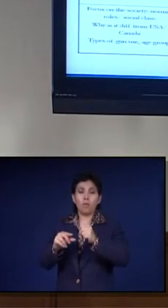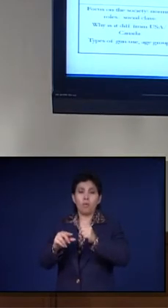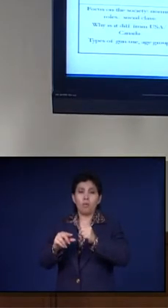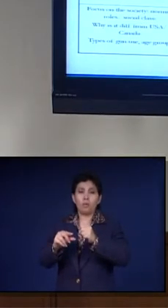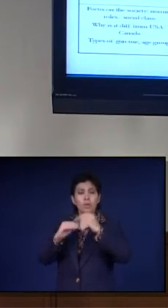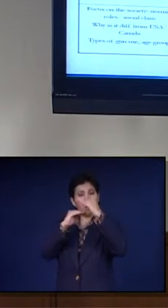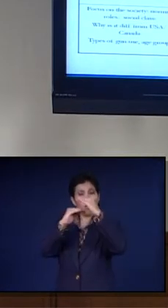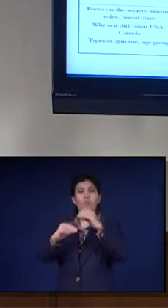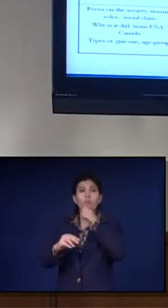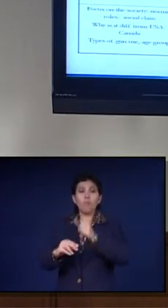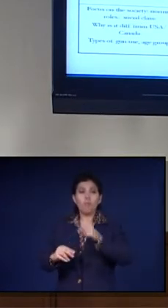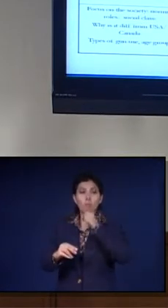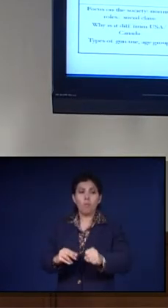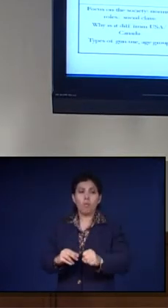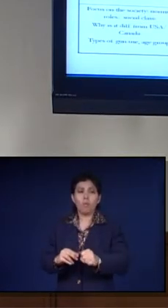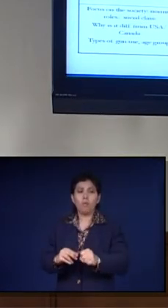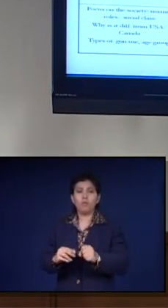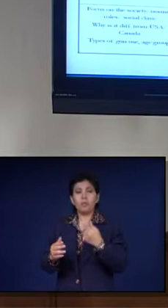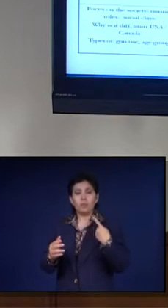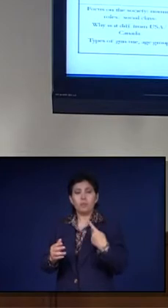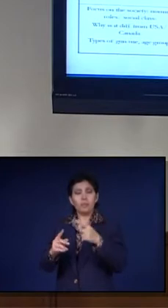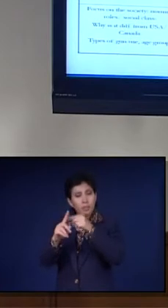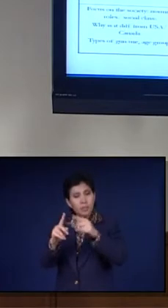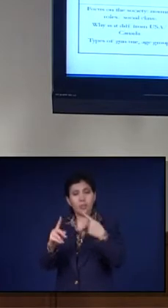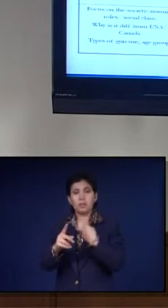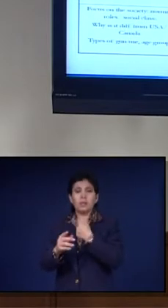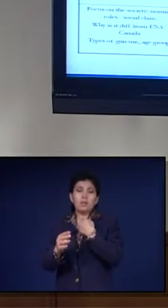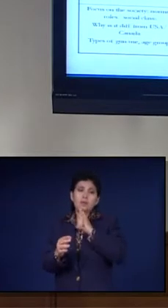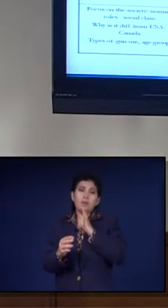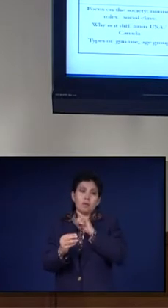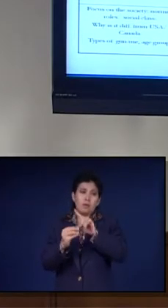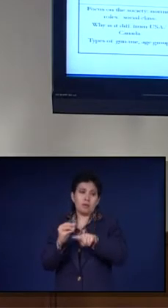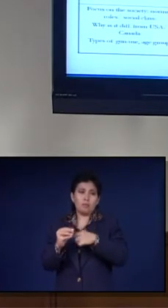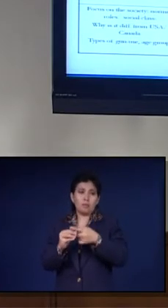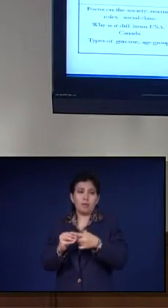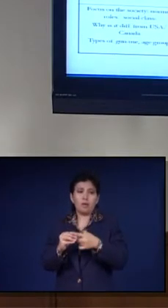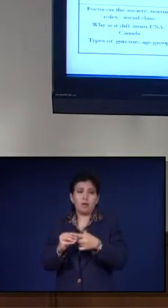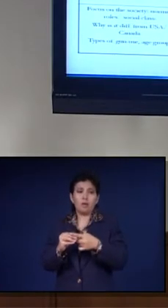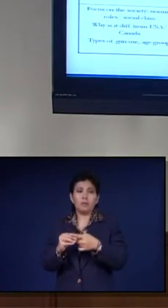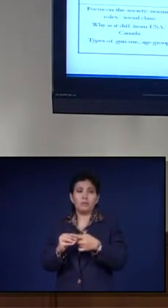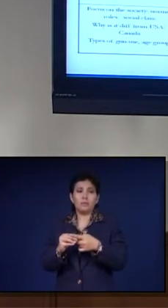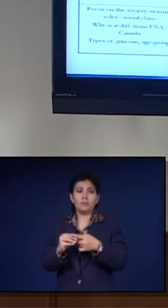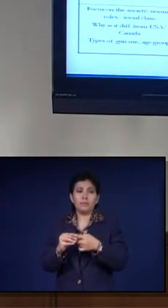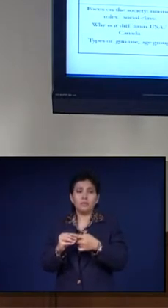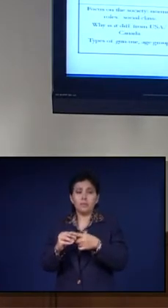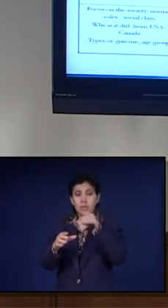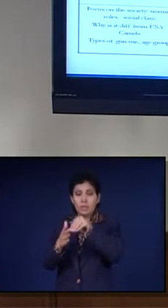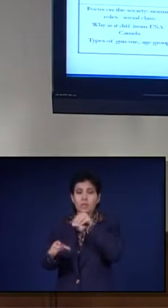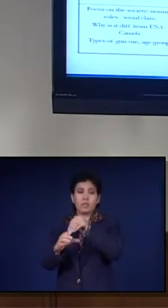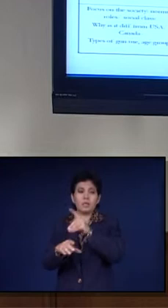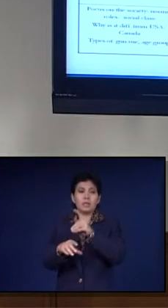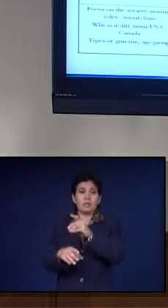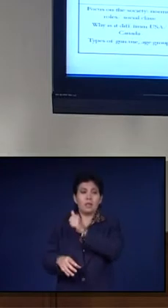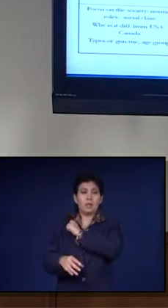commits more crimes, okay? When we talk about the gun use, the types of gun use, in Canada, actually, they